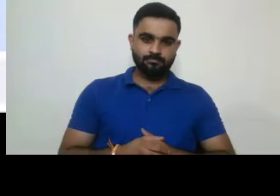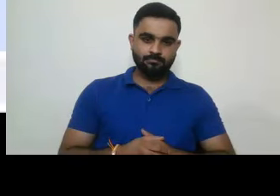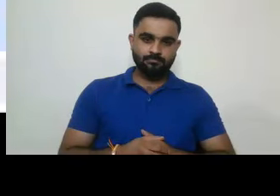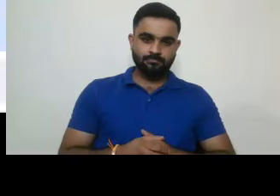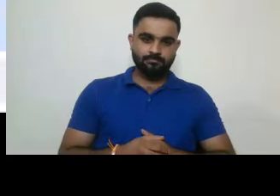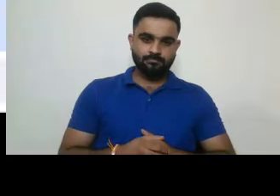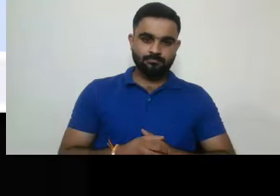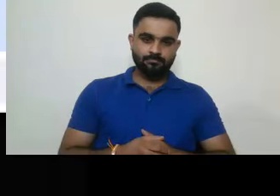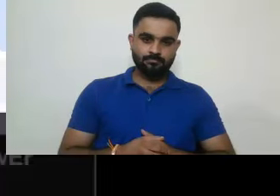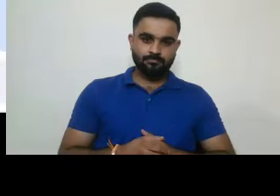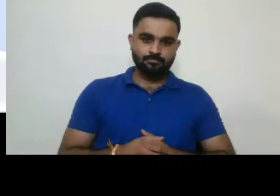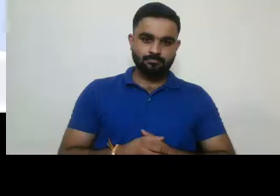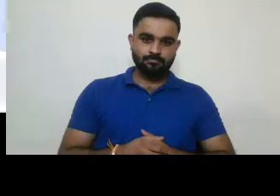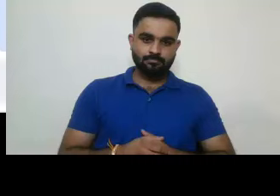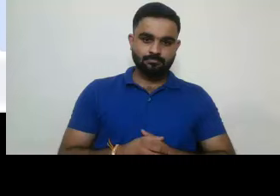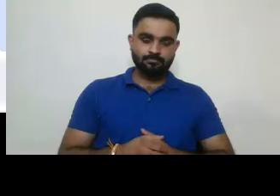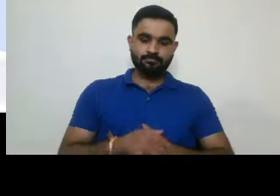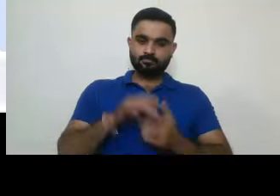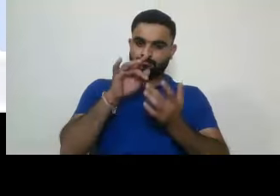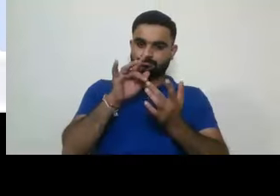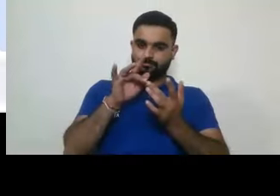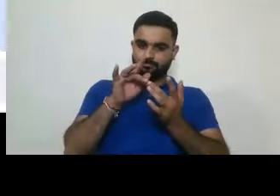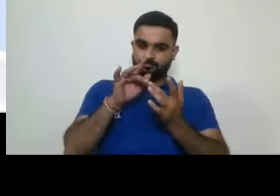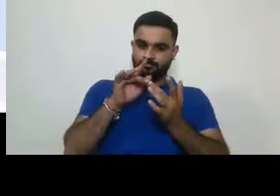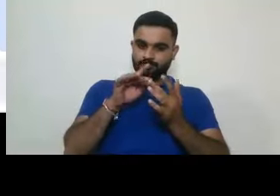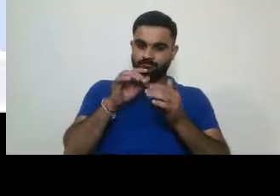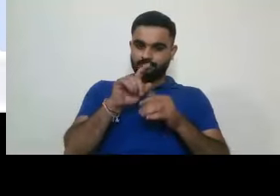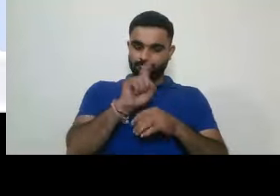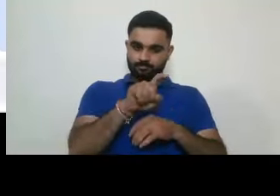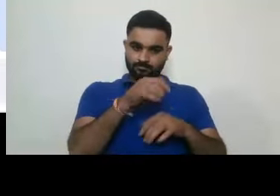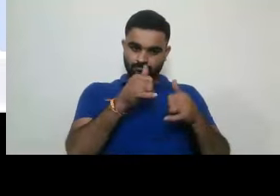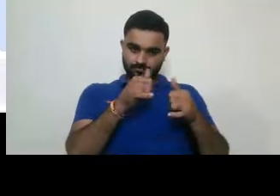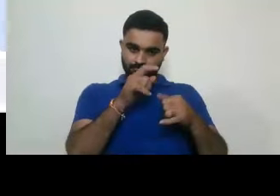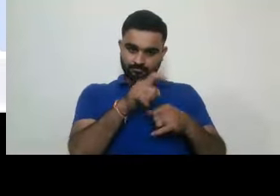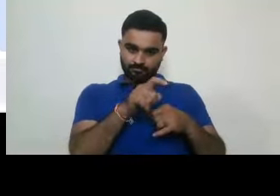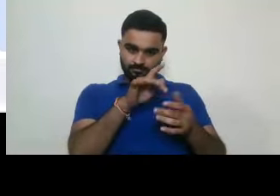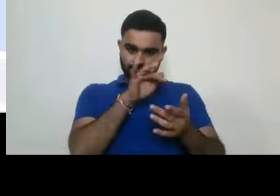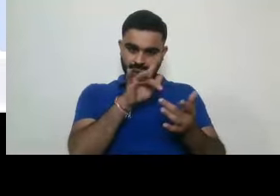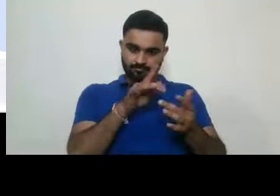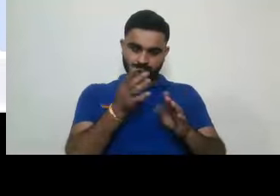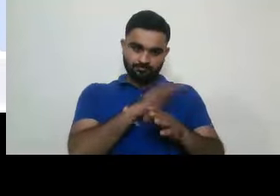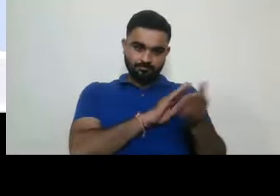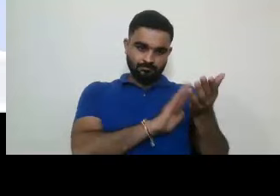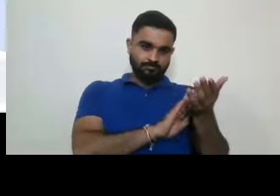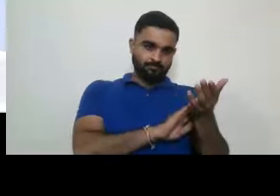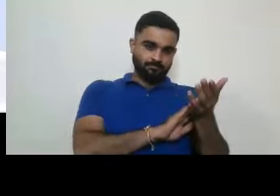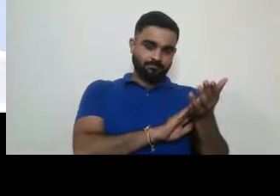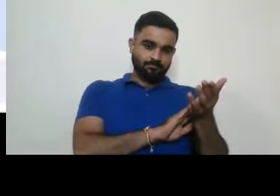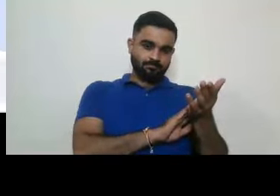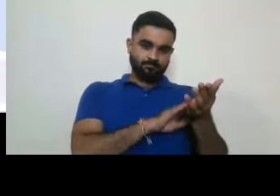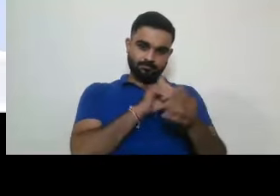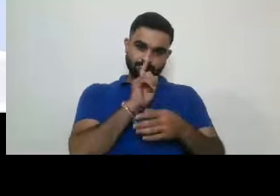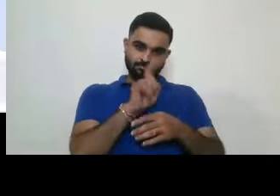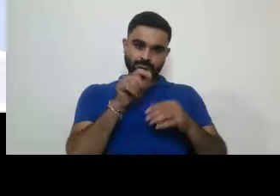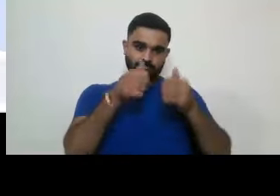And then here at the bottom, there's a play button at the bottom of the screen on the left-hand side. Just play the